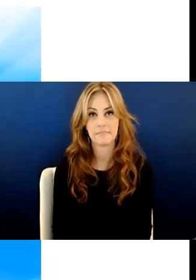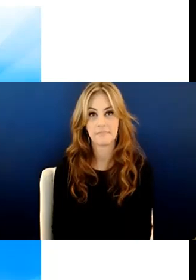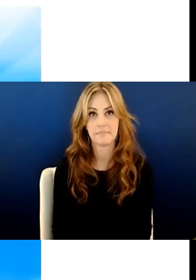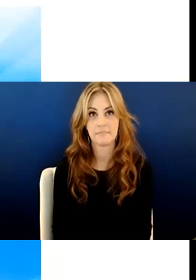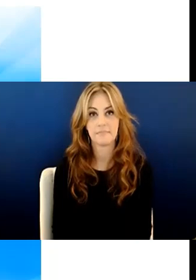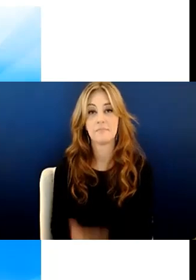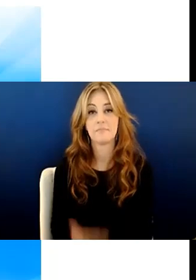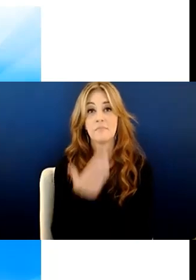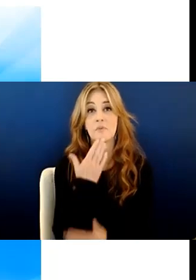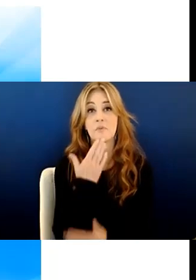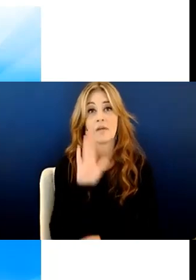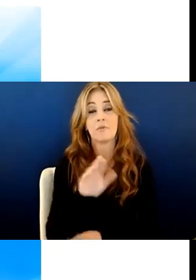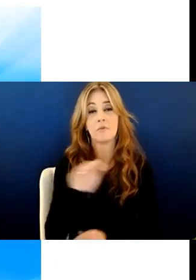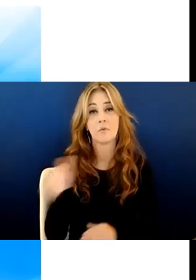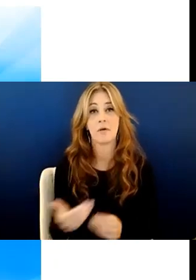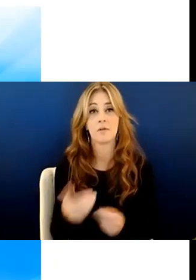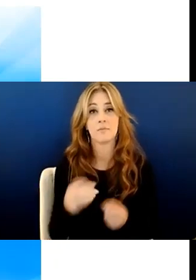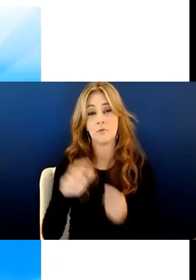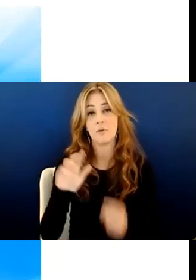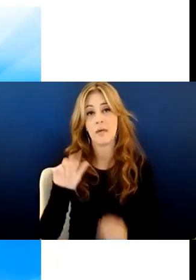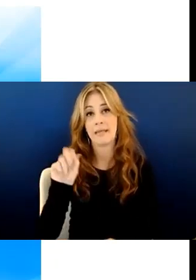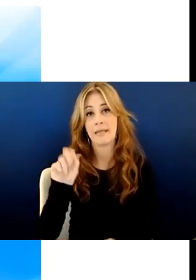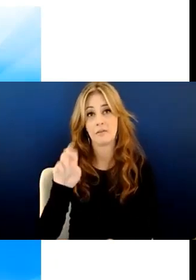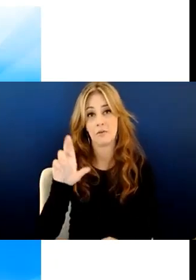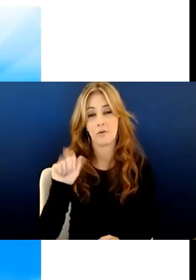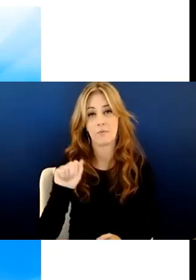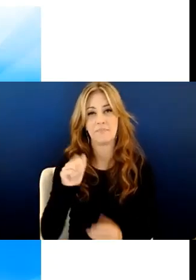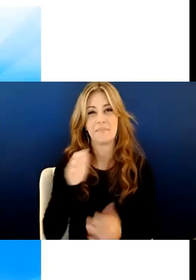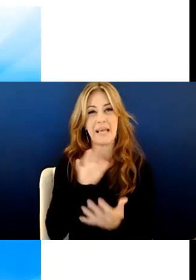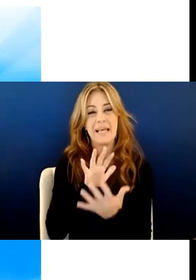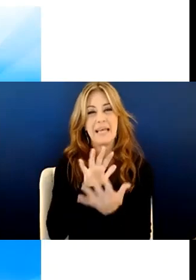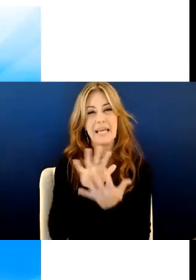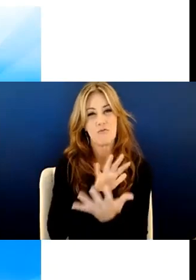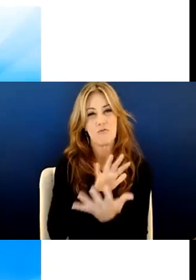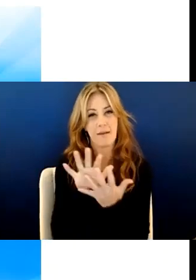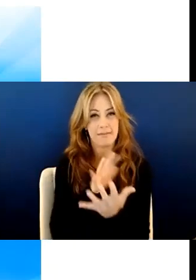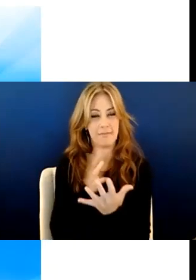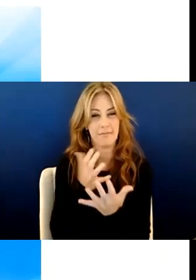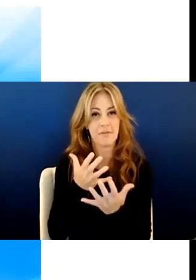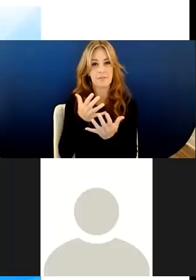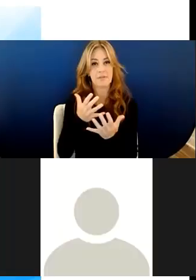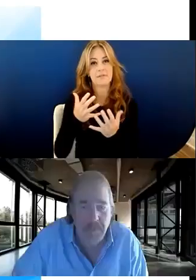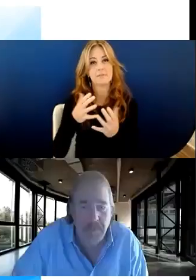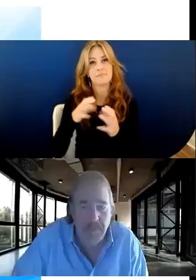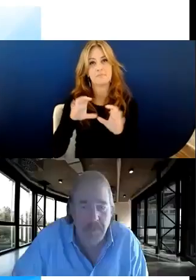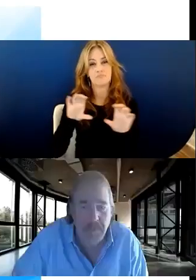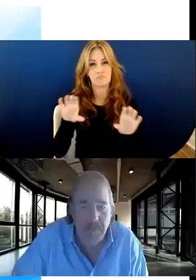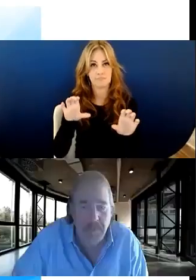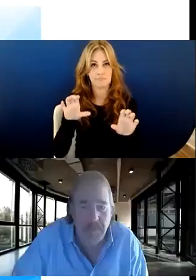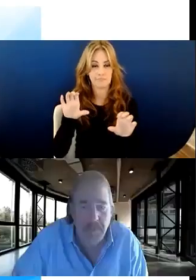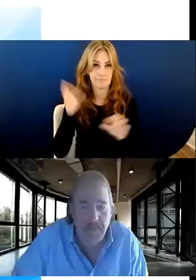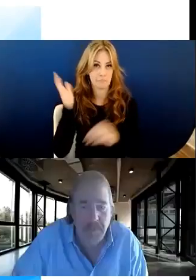Good afternoon, and welcome to AERA's Interactive Presentation Gallery Demonstration.